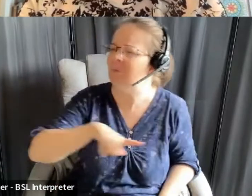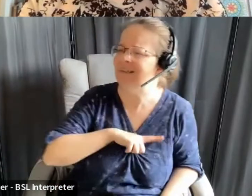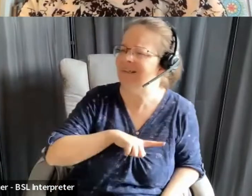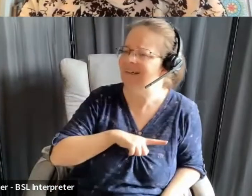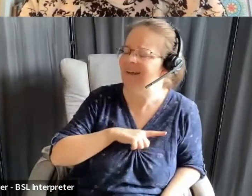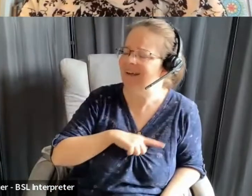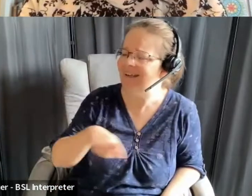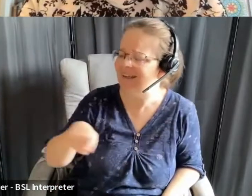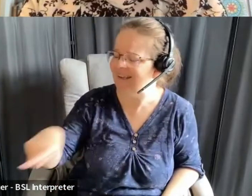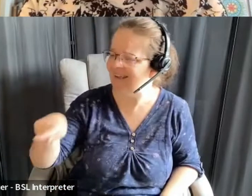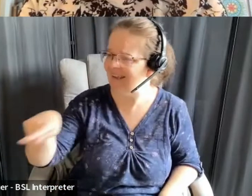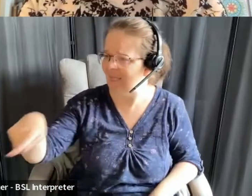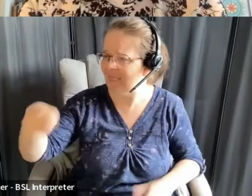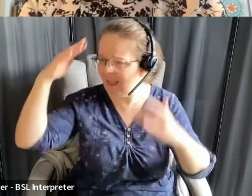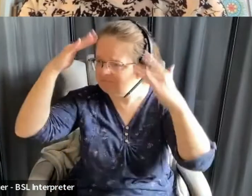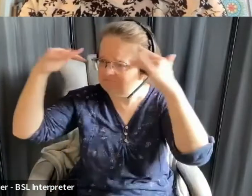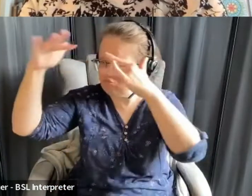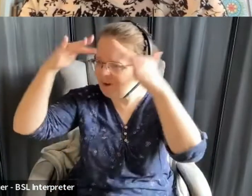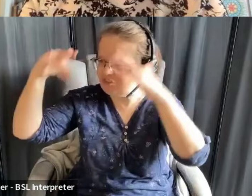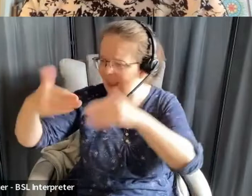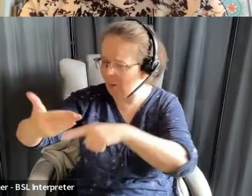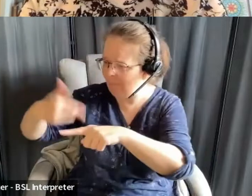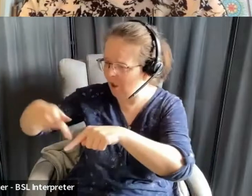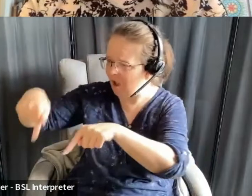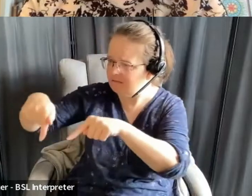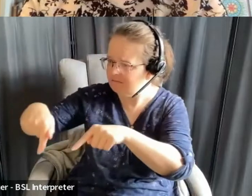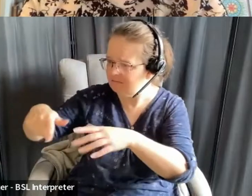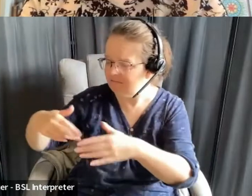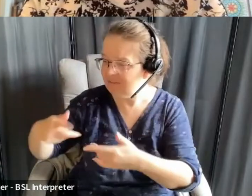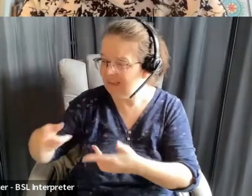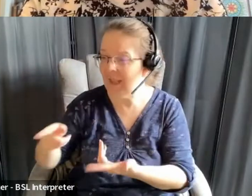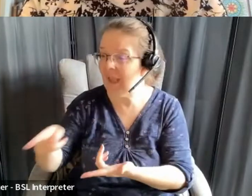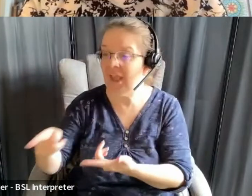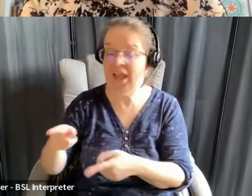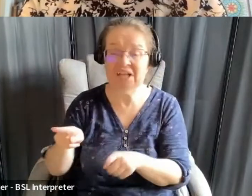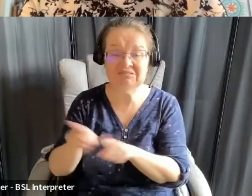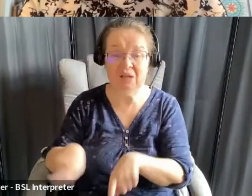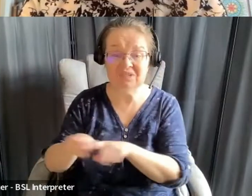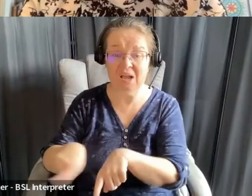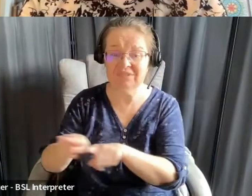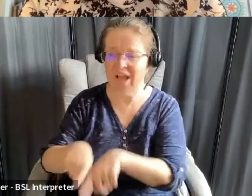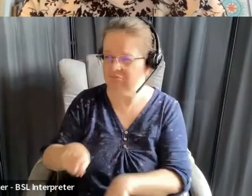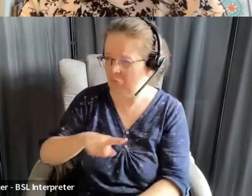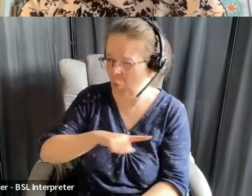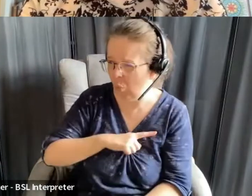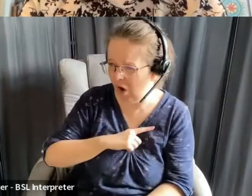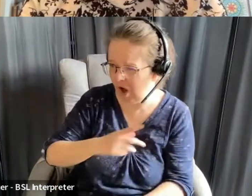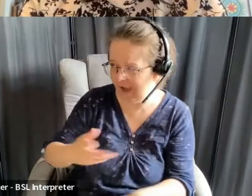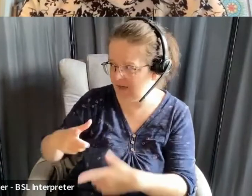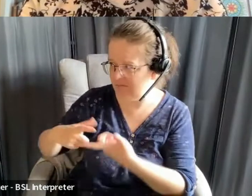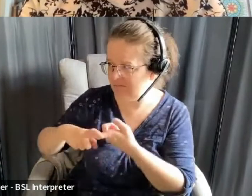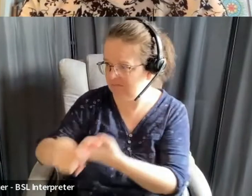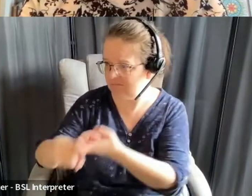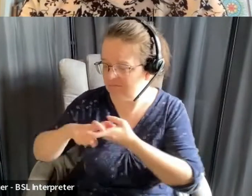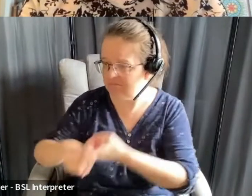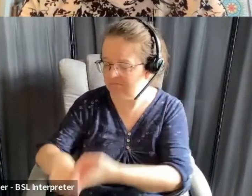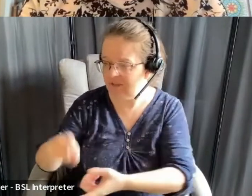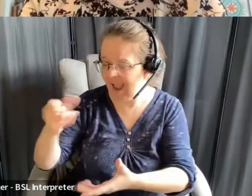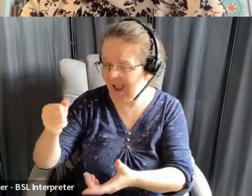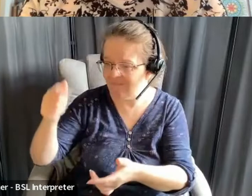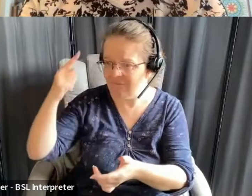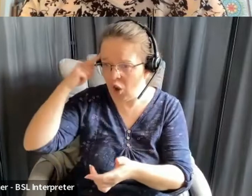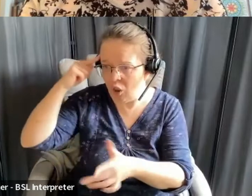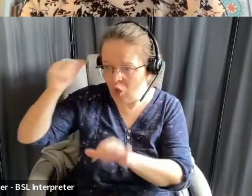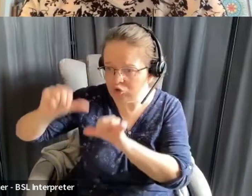the rationale behind it? You know, is it simply convention, or is there actually some sort of logic